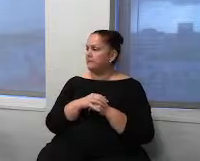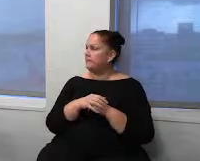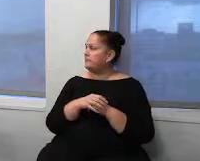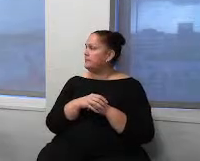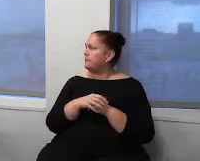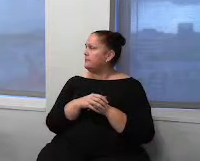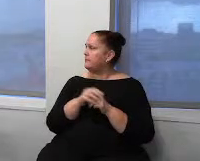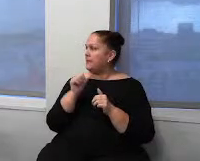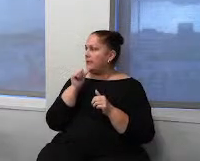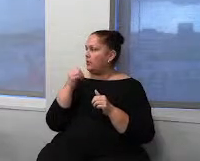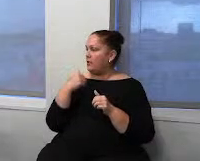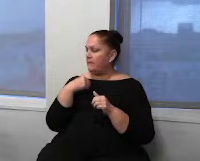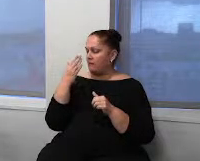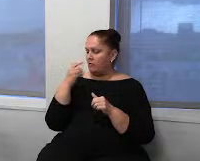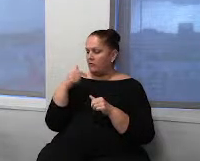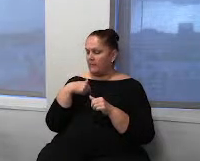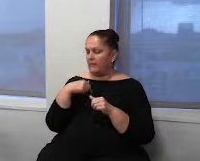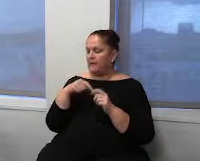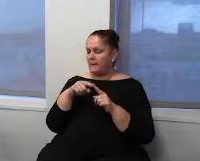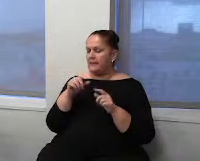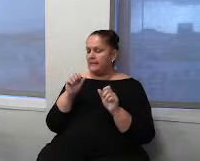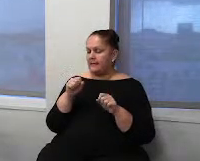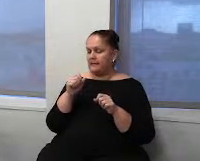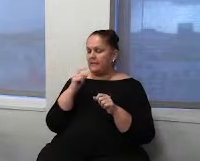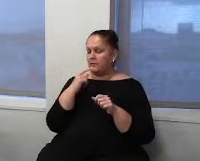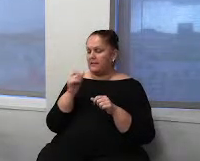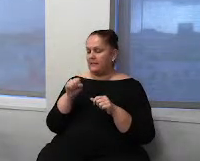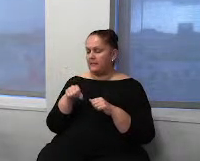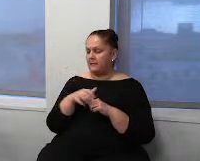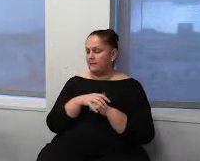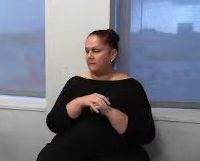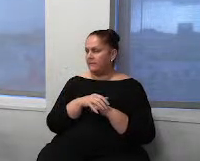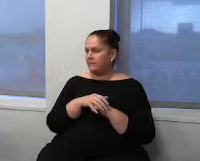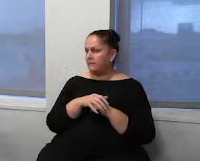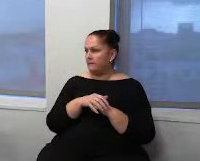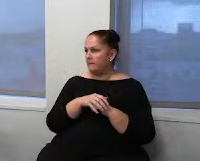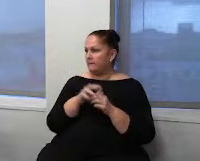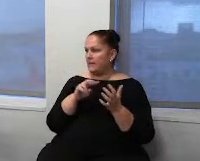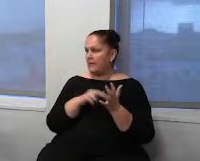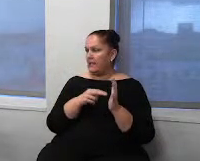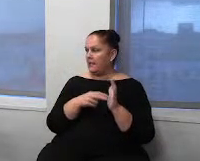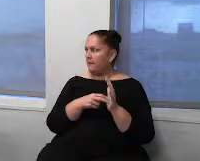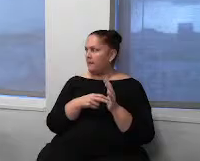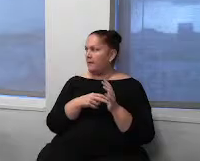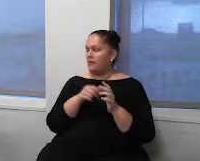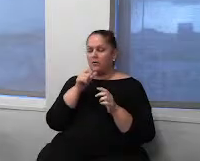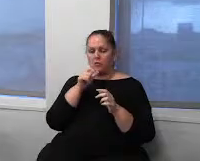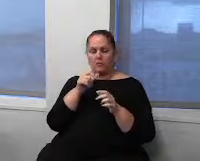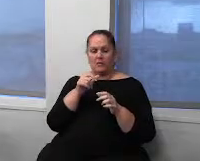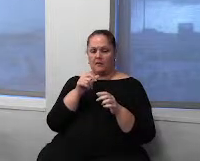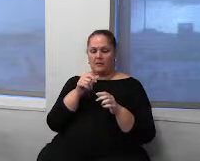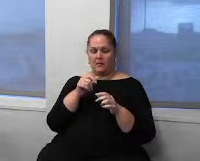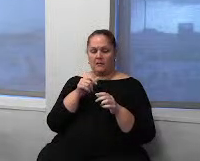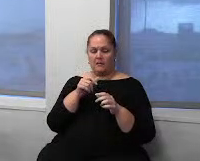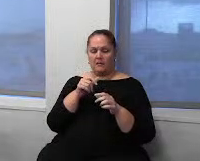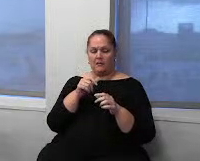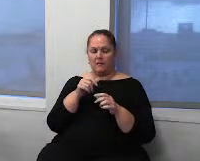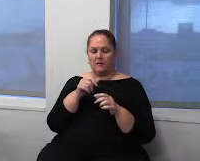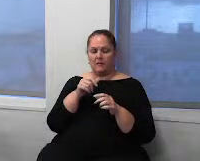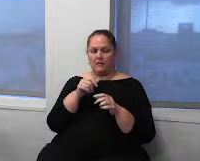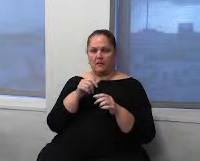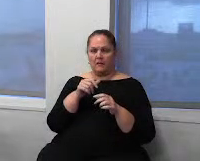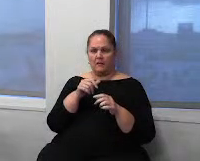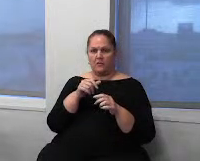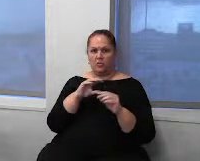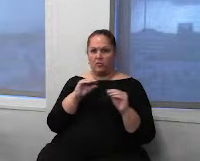right? I don't have it in front of me, but it's likely that's what it says, yes. Right. I mean, you haven't, again, taken the